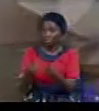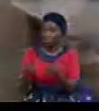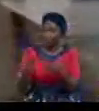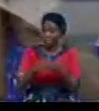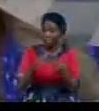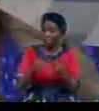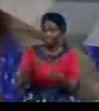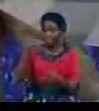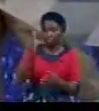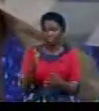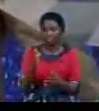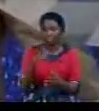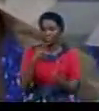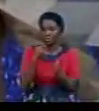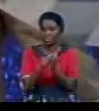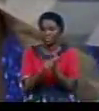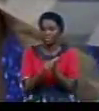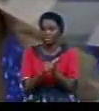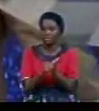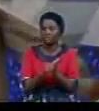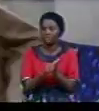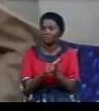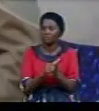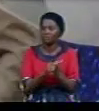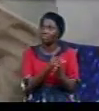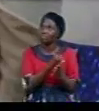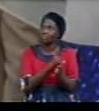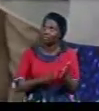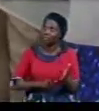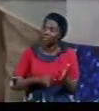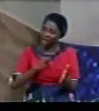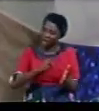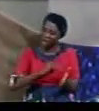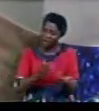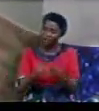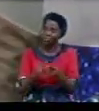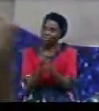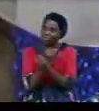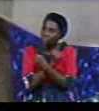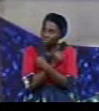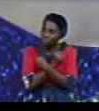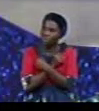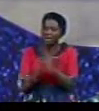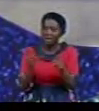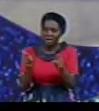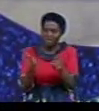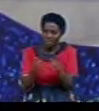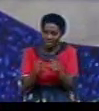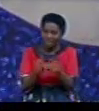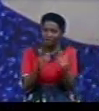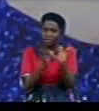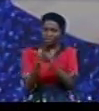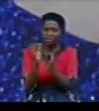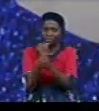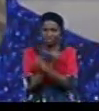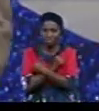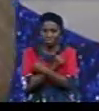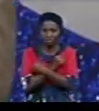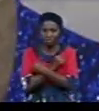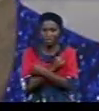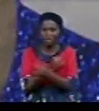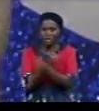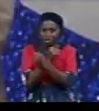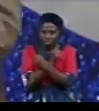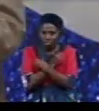I Want to Love Like Jesus Lord he loved the Pharisees he knew what they were planning he